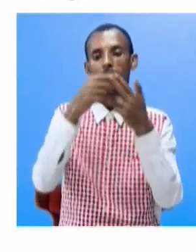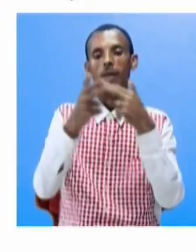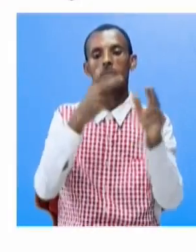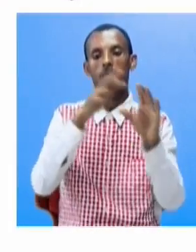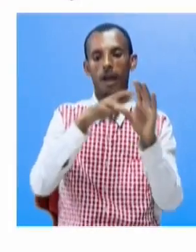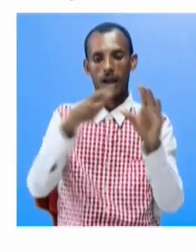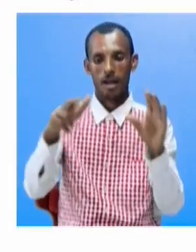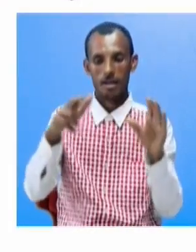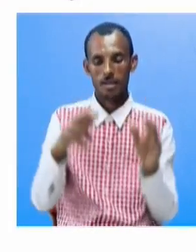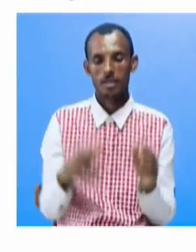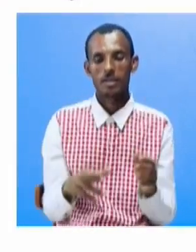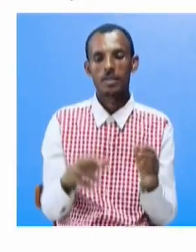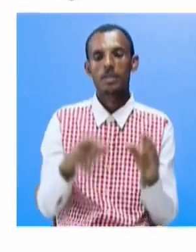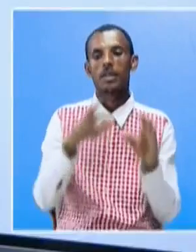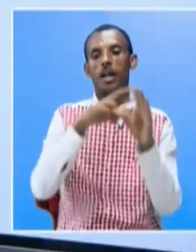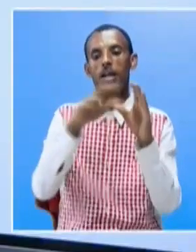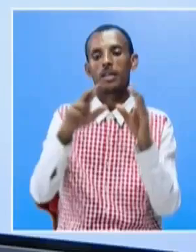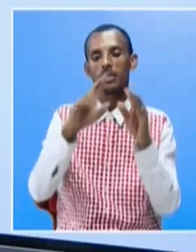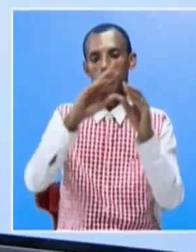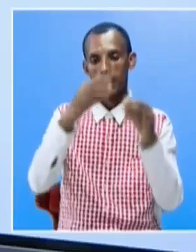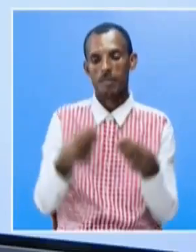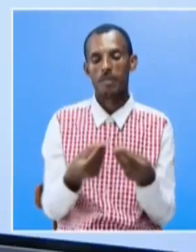equation since the radius is given. So